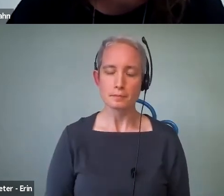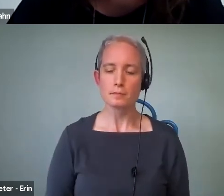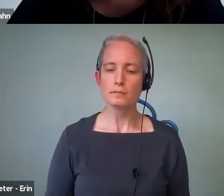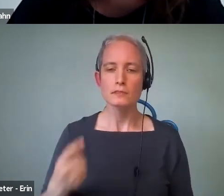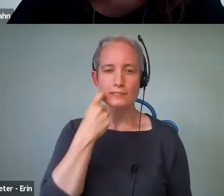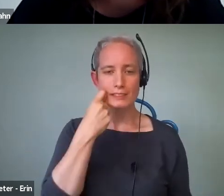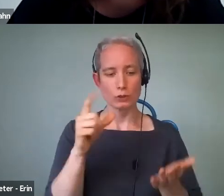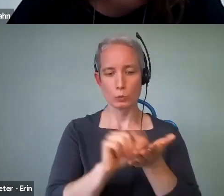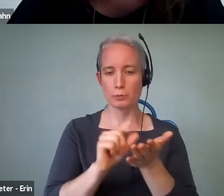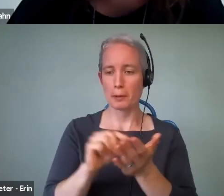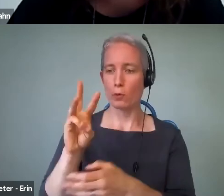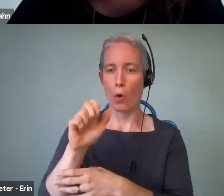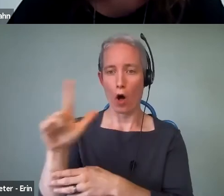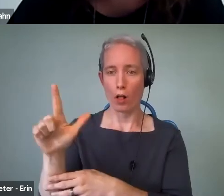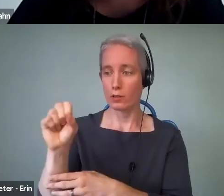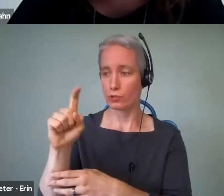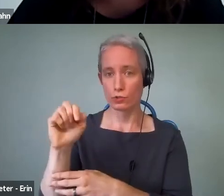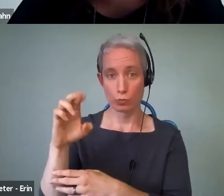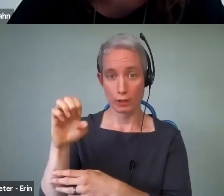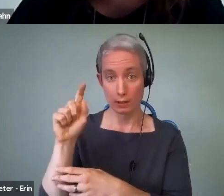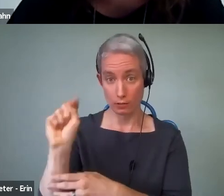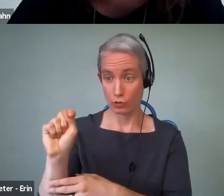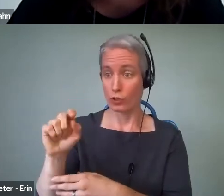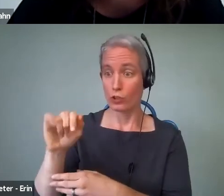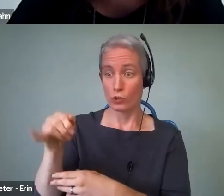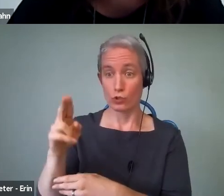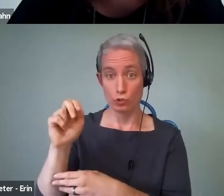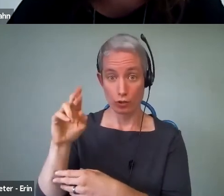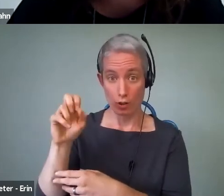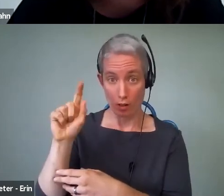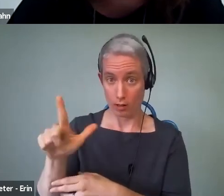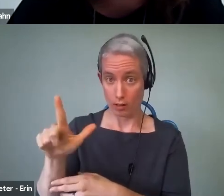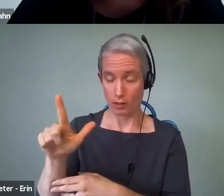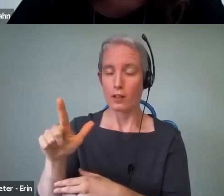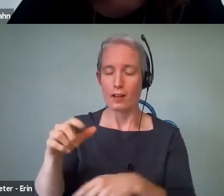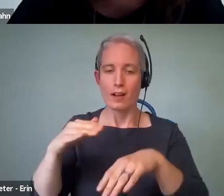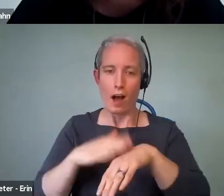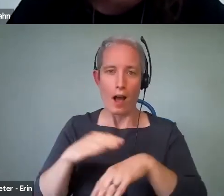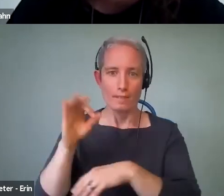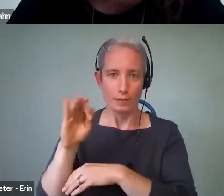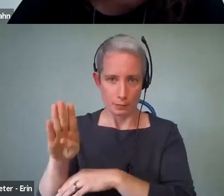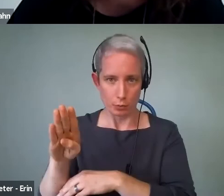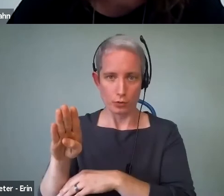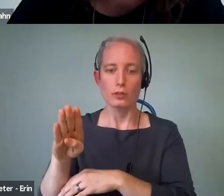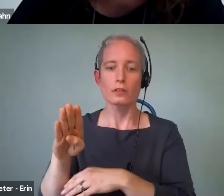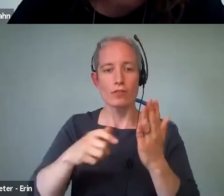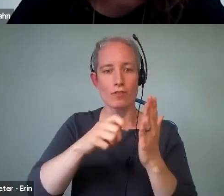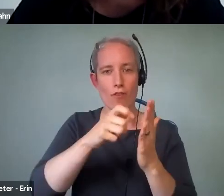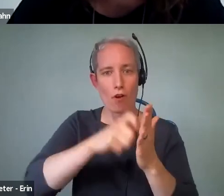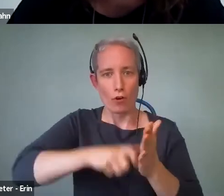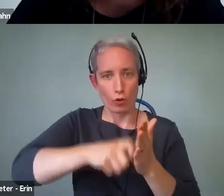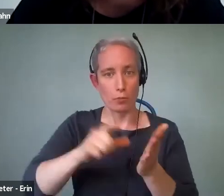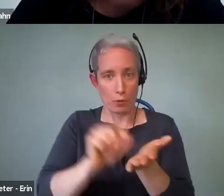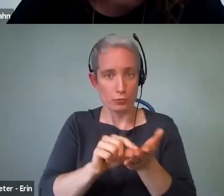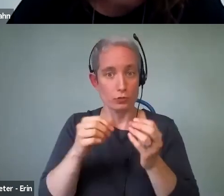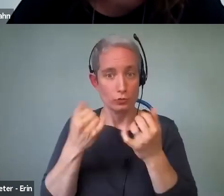an article today. I saw it. On Facebook. More than 400,000 square feet of space is a